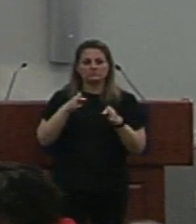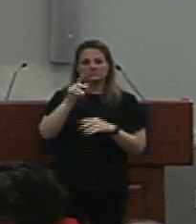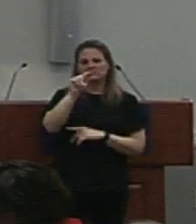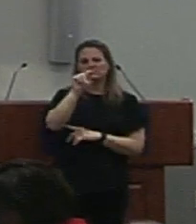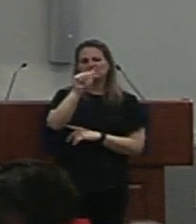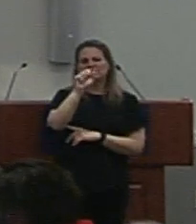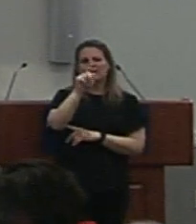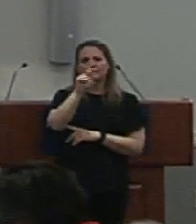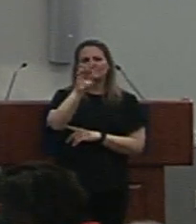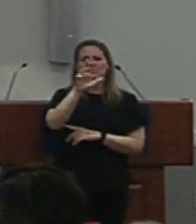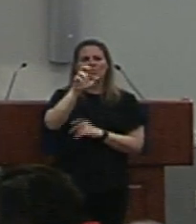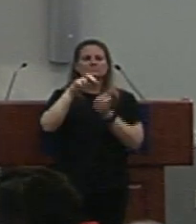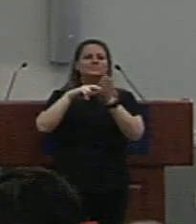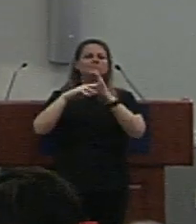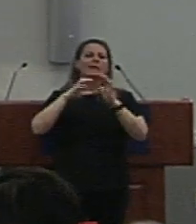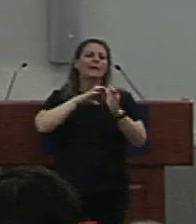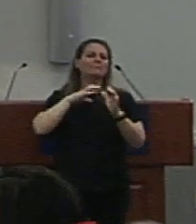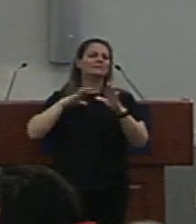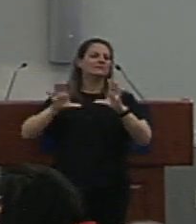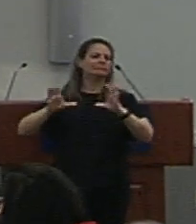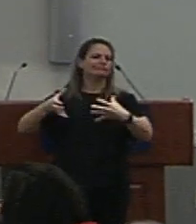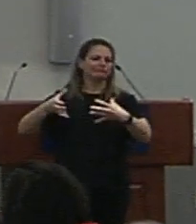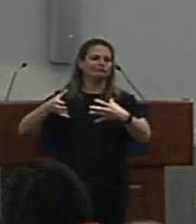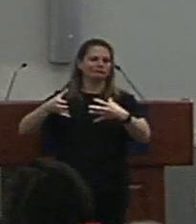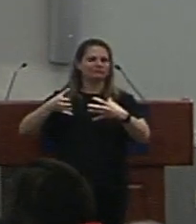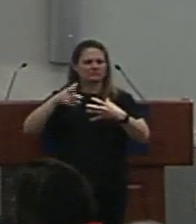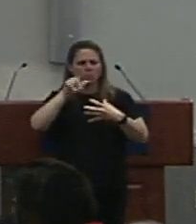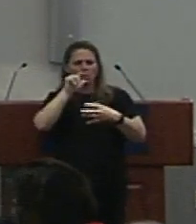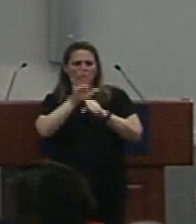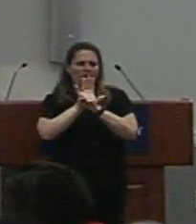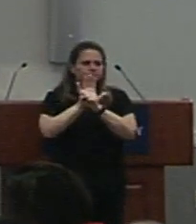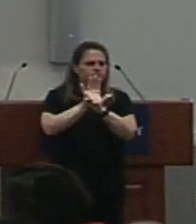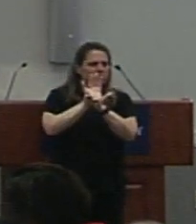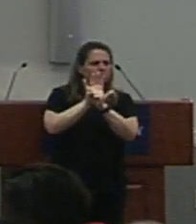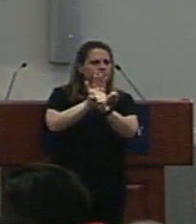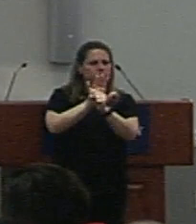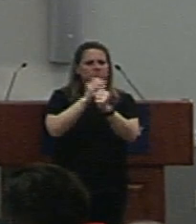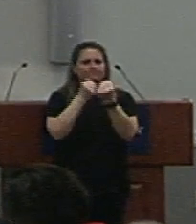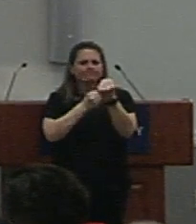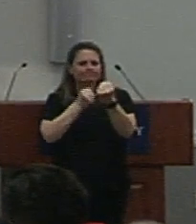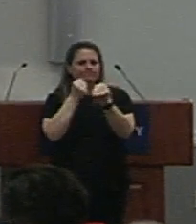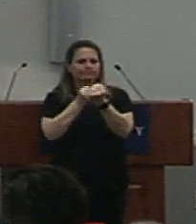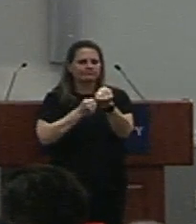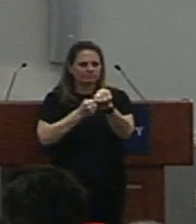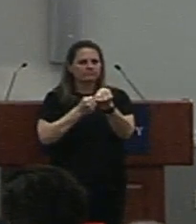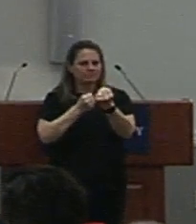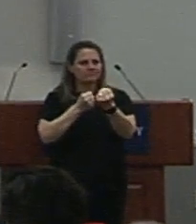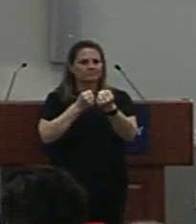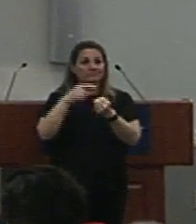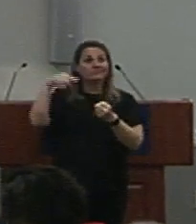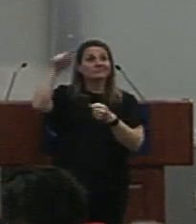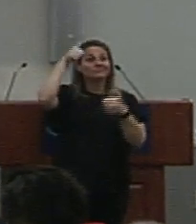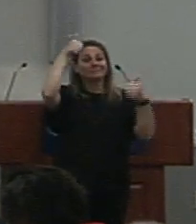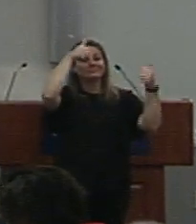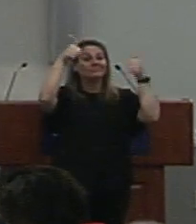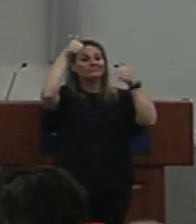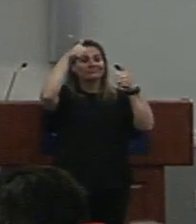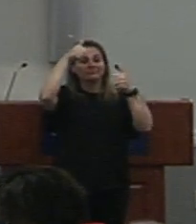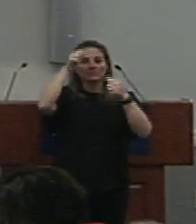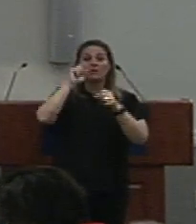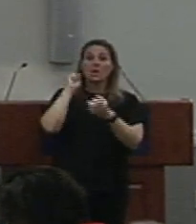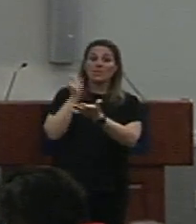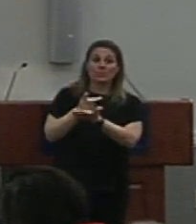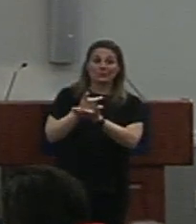envelope. Once we get more units approved, what can we do to really make them not only meeting the bare minimum code, but to make them fully accessible